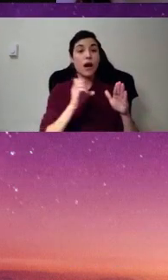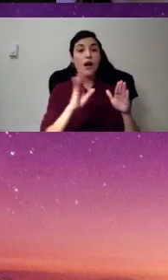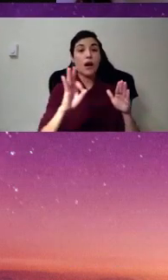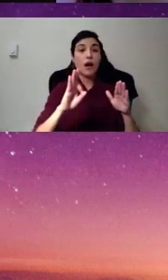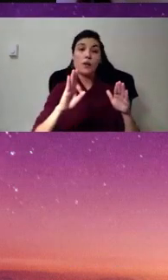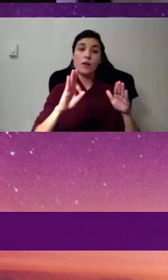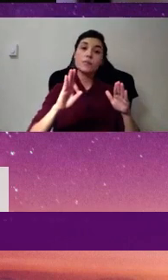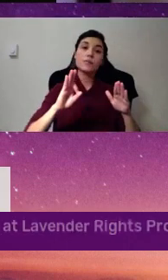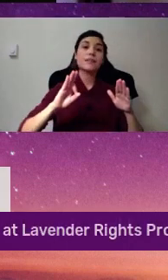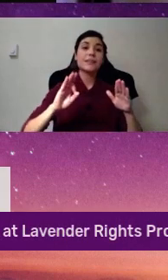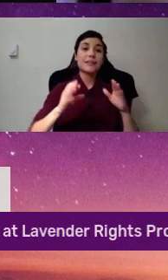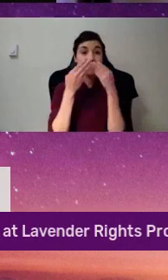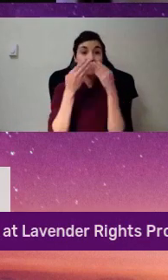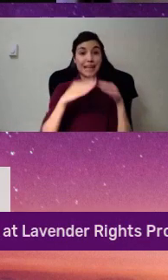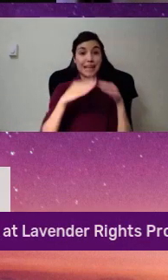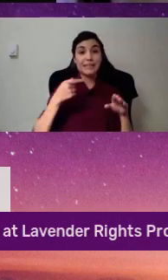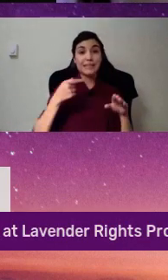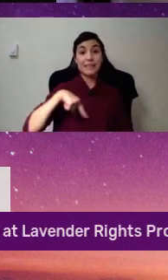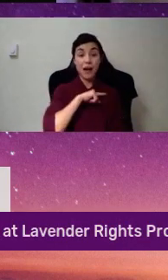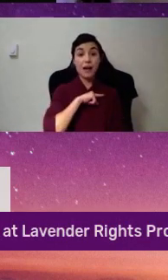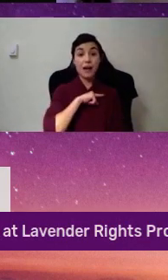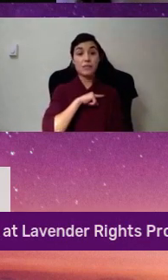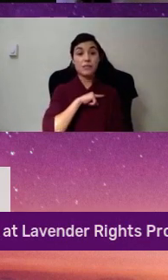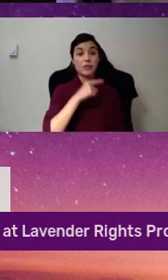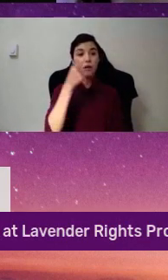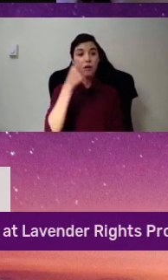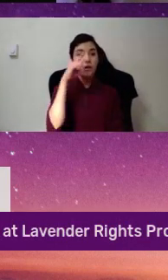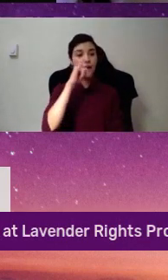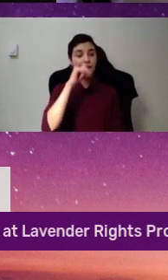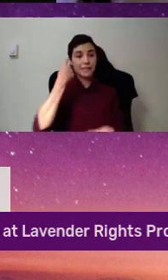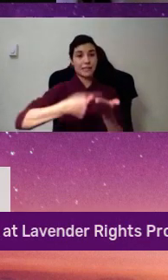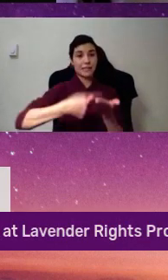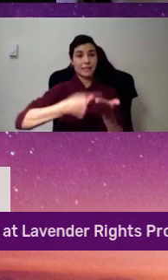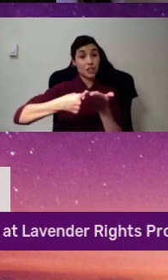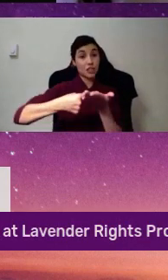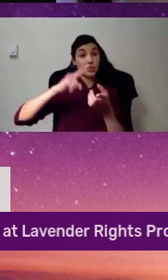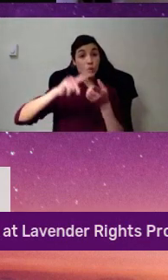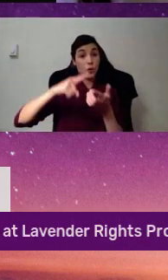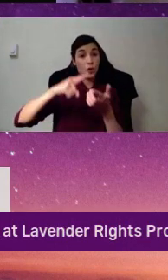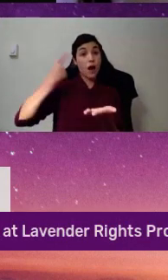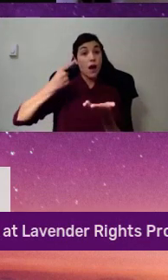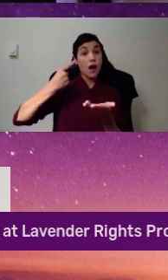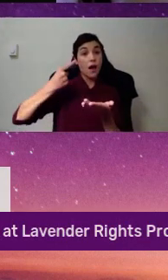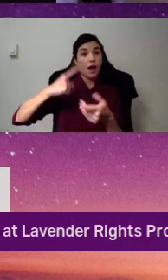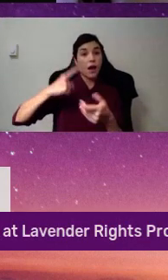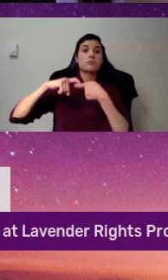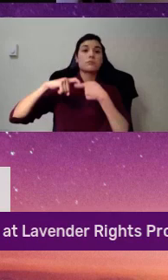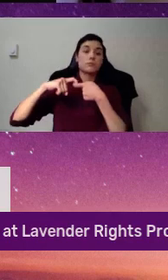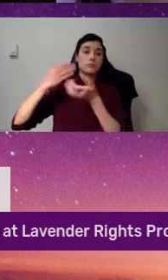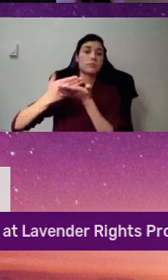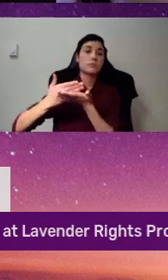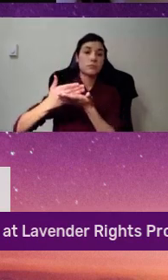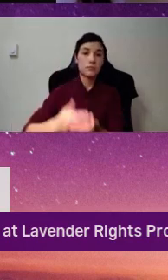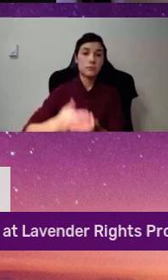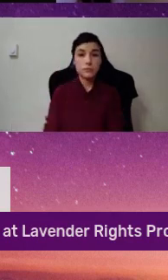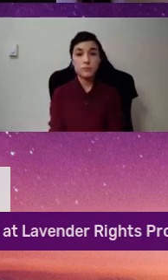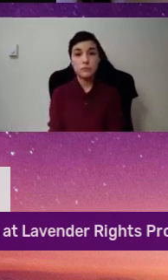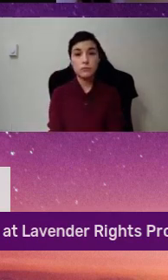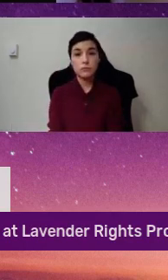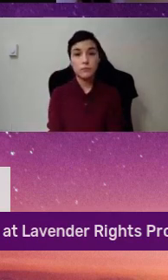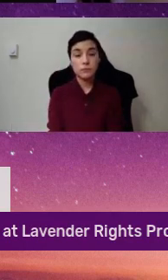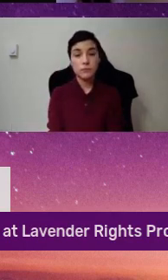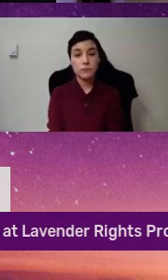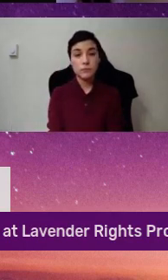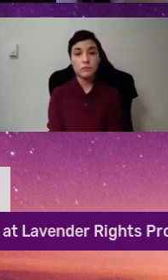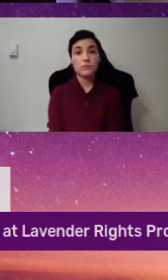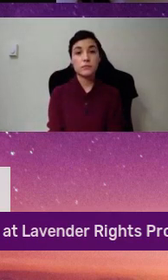So while you know, these communities, while we're very glad for this news coming out, it's also a burden. And, you know, I